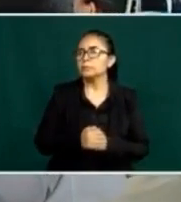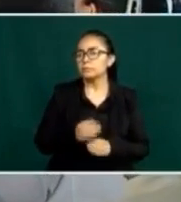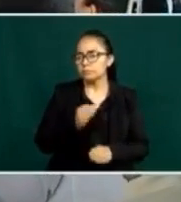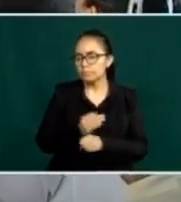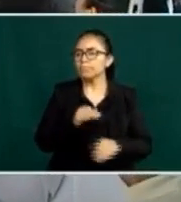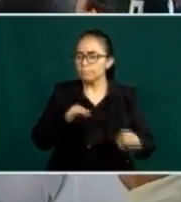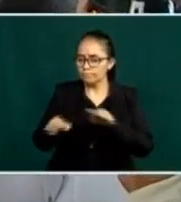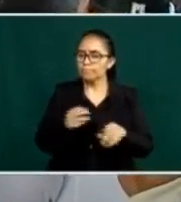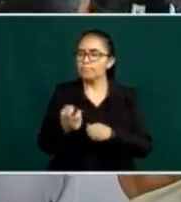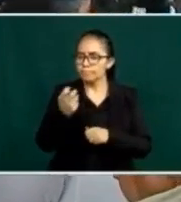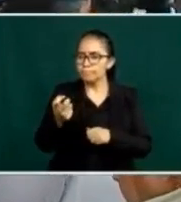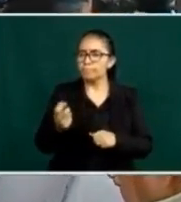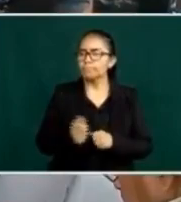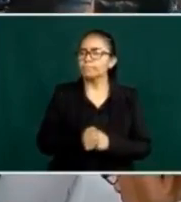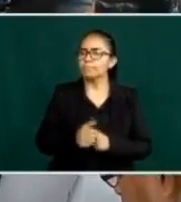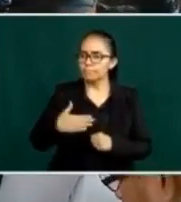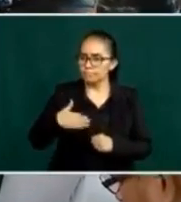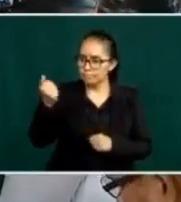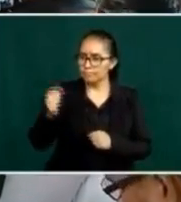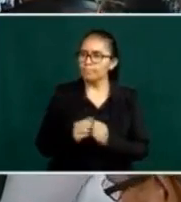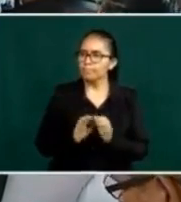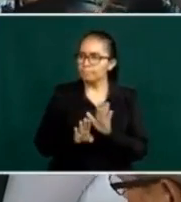And that is what we are